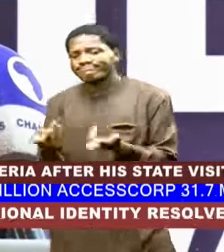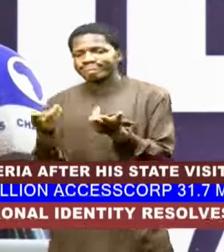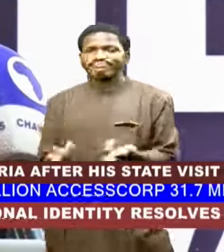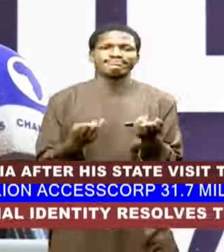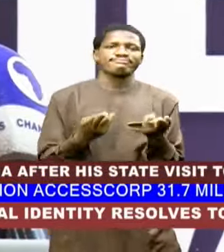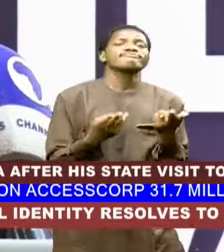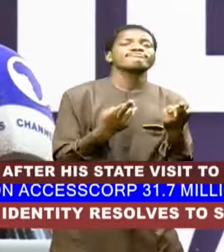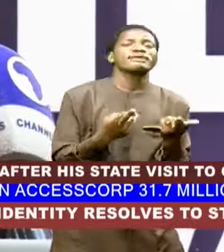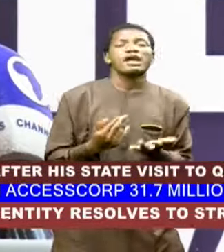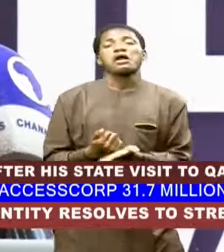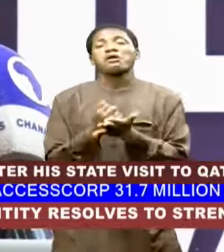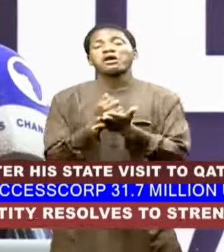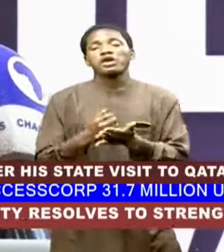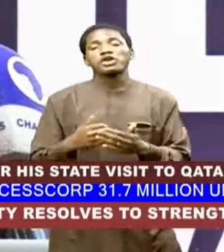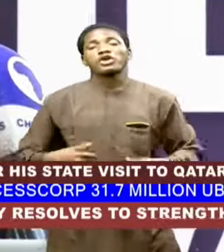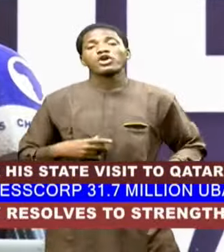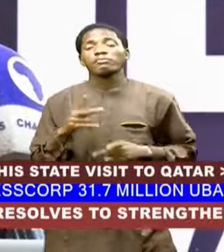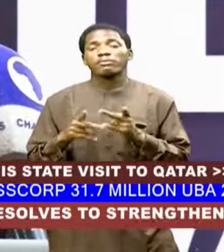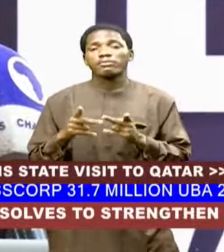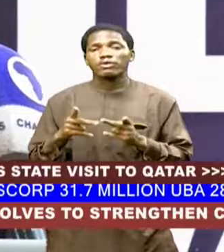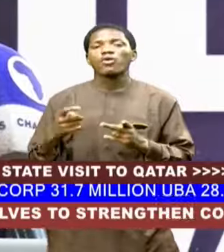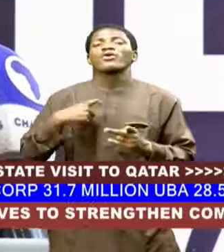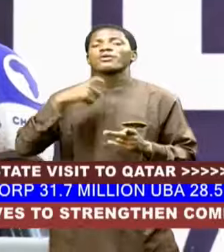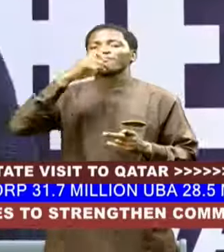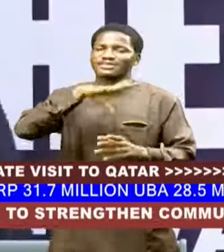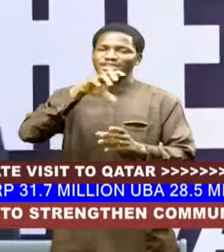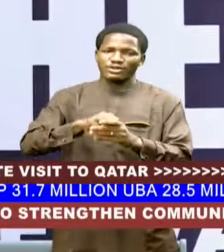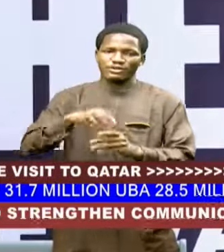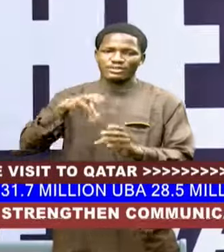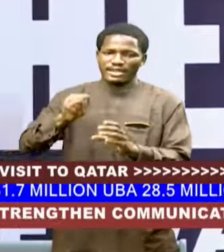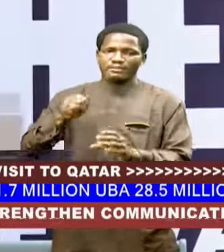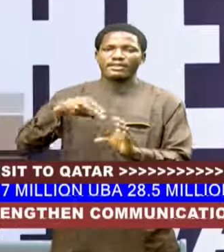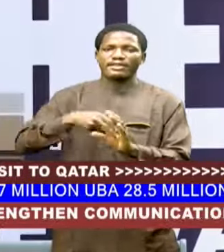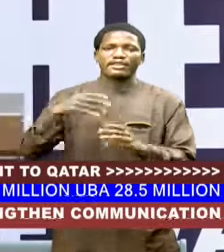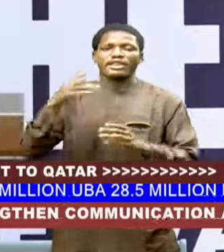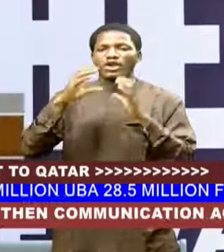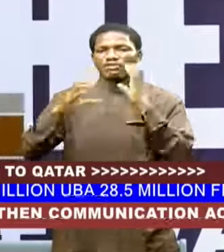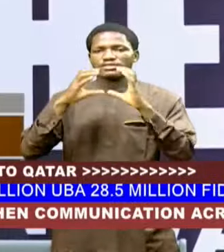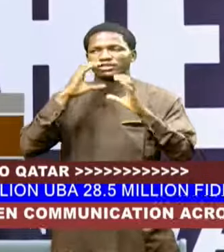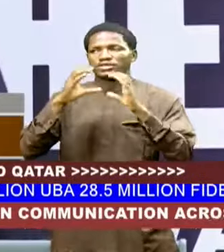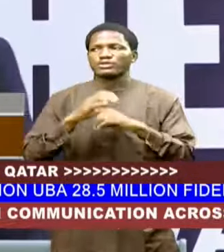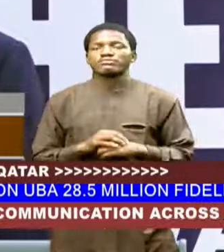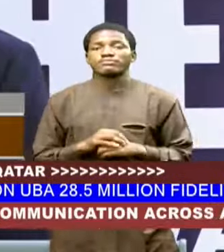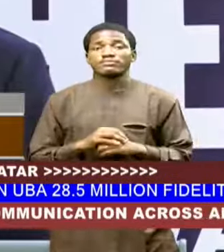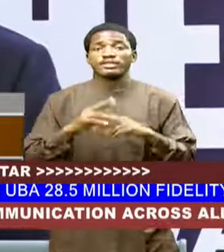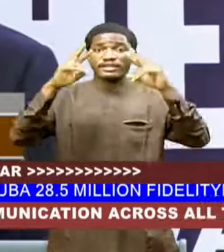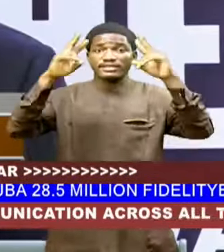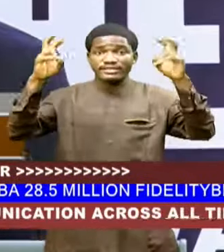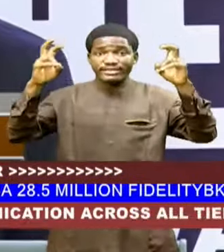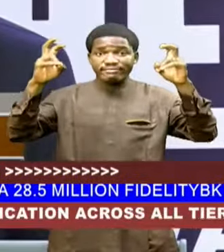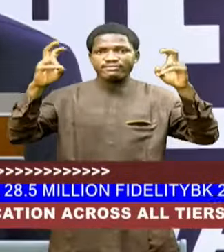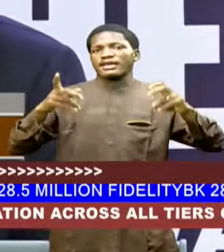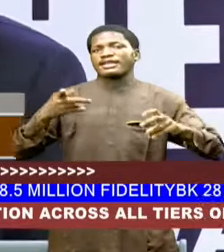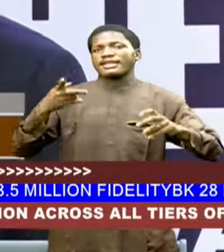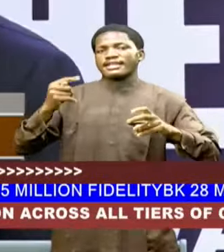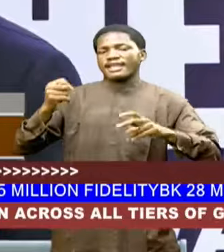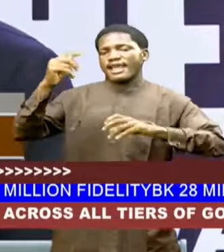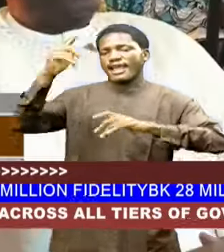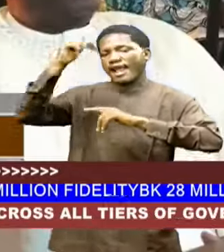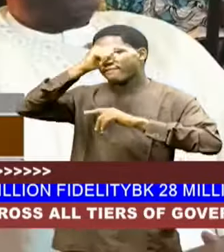people, that we include them in the conversation. With the theme, the Africa we want and the United Nations